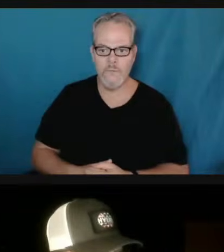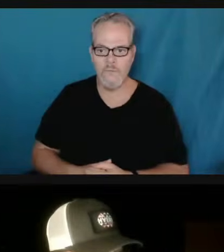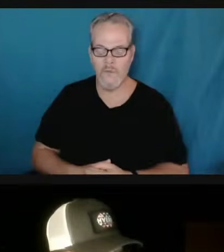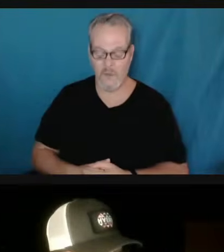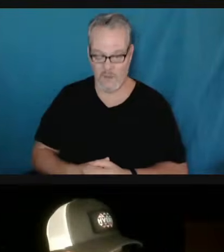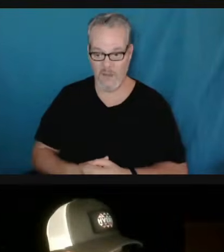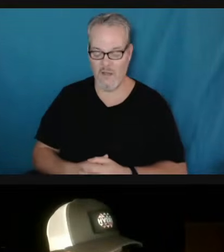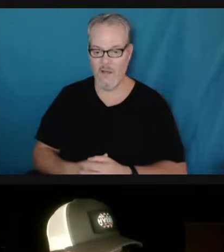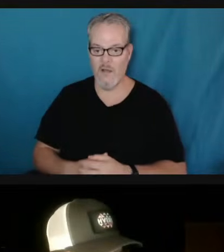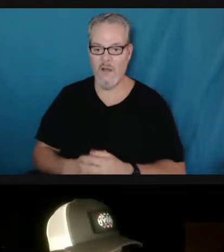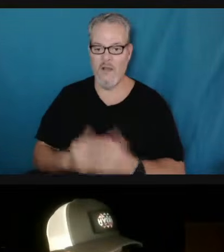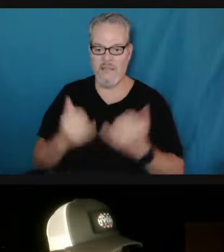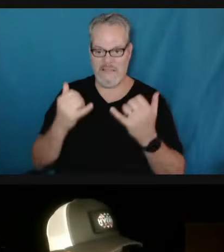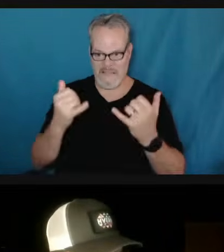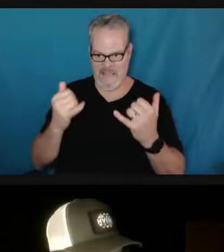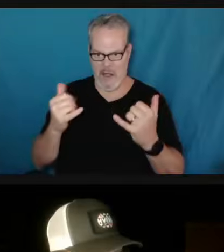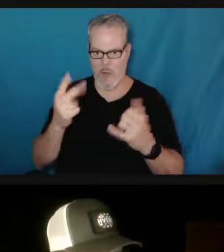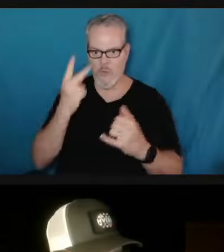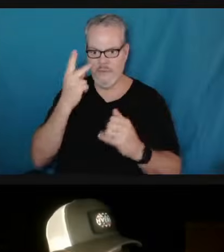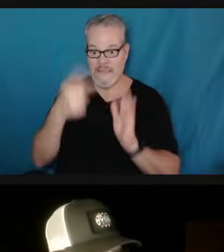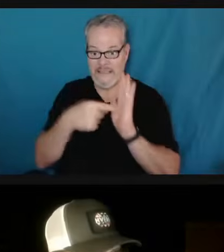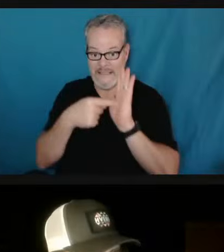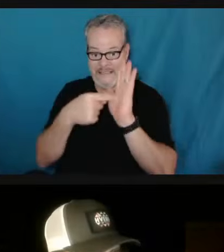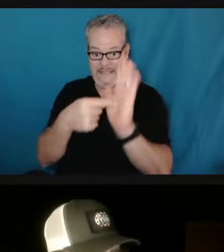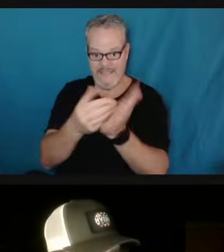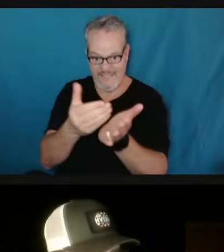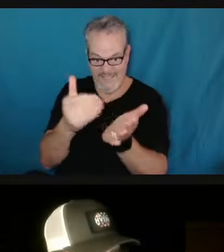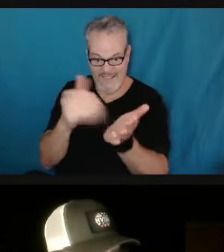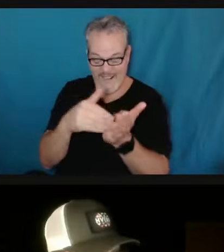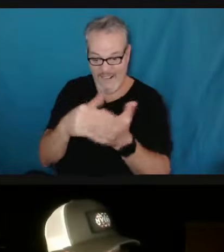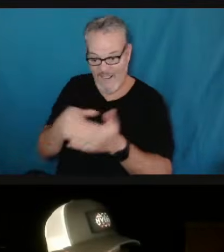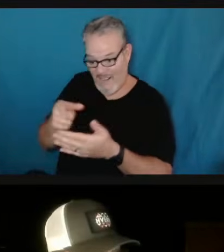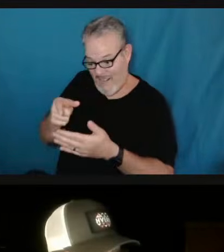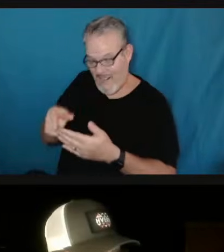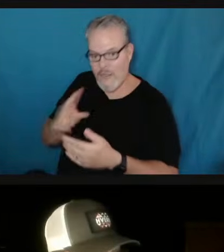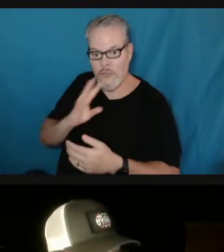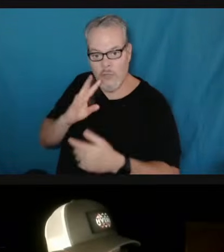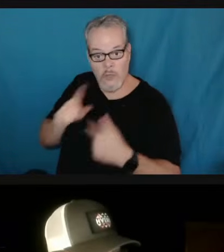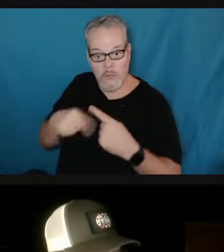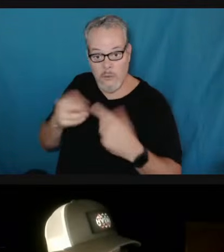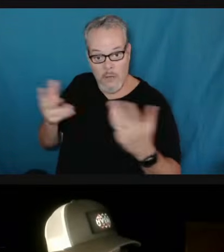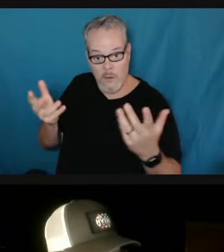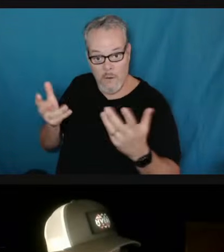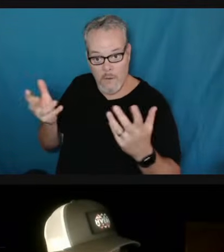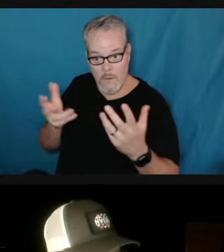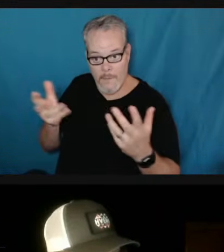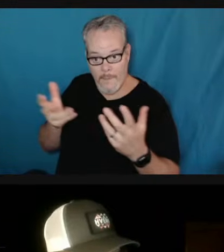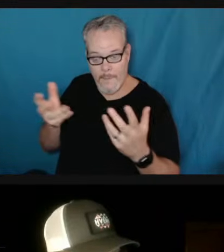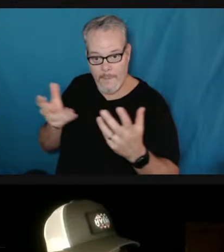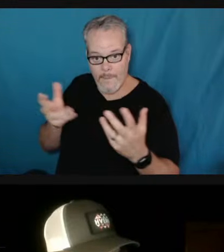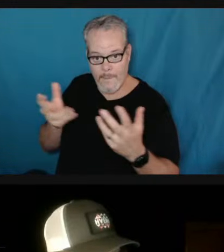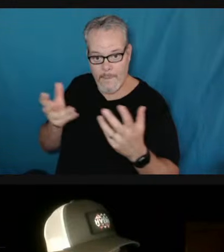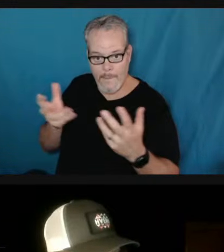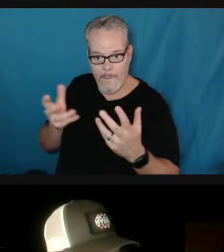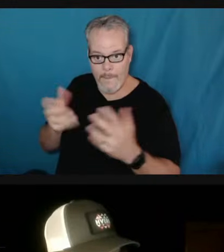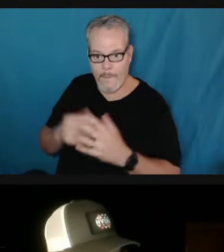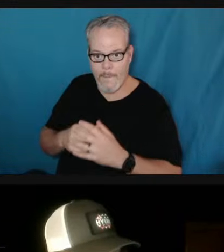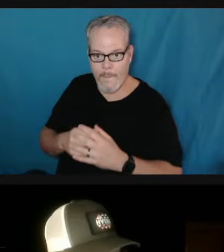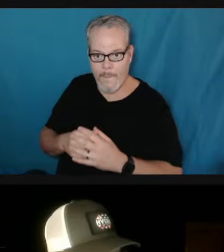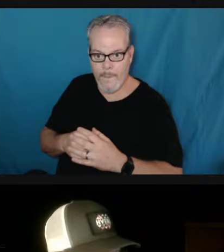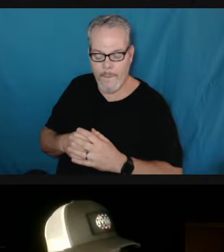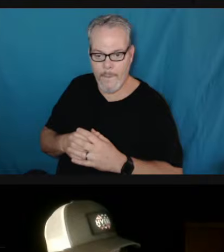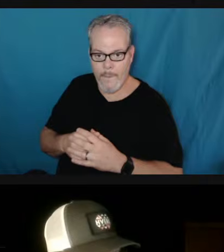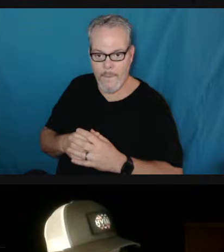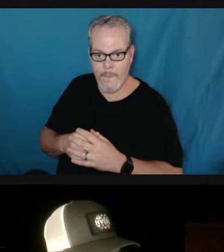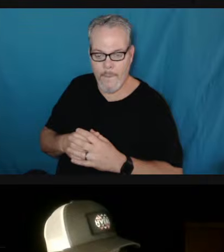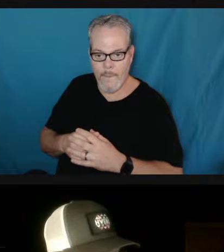kind of just jump here to the conclusion at the end, which is that preliminary results that